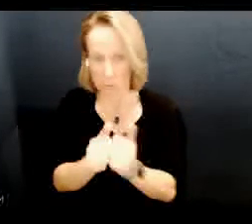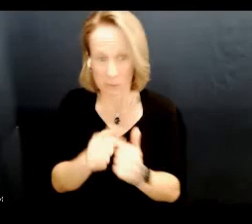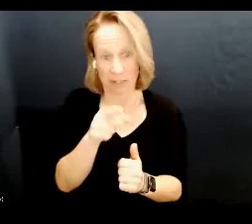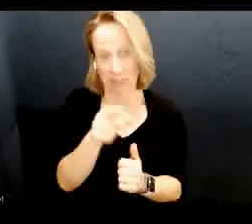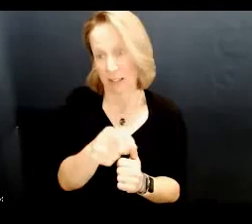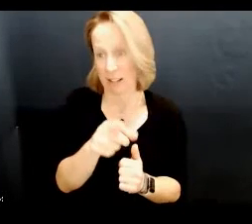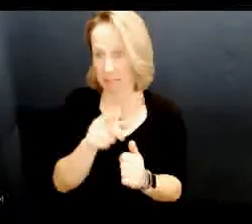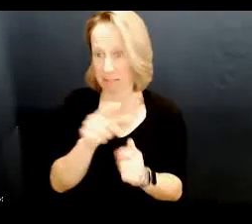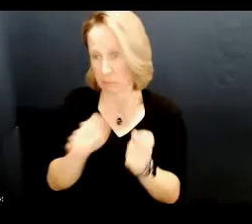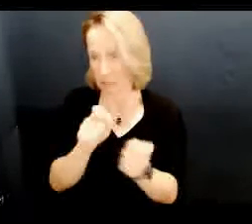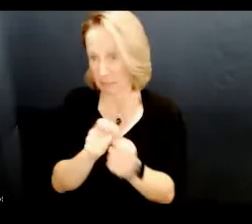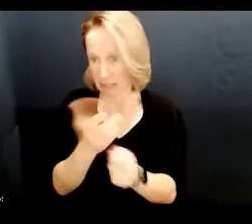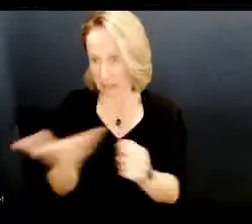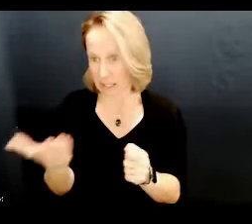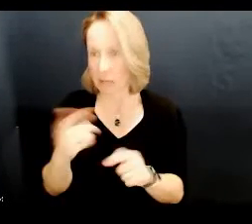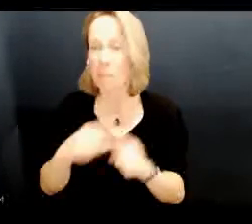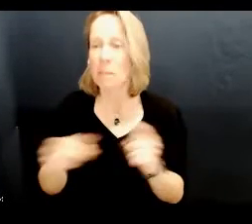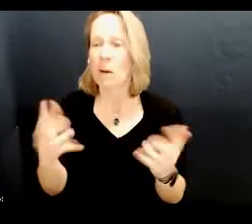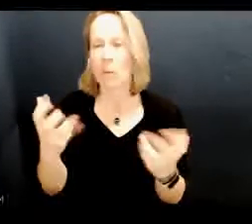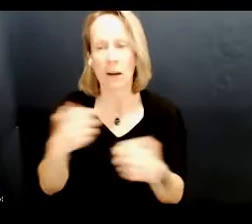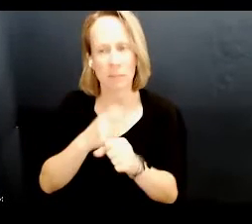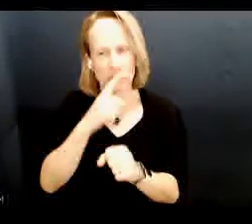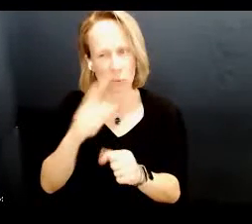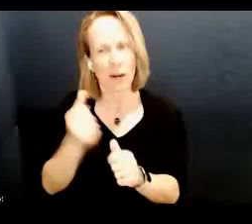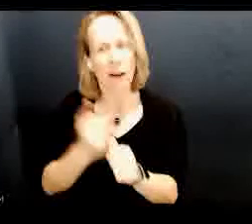make sure everyone is contributing.